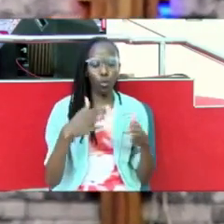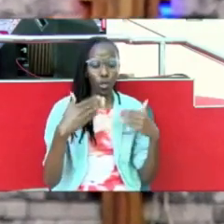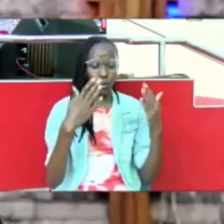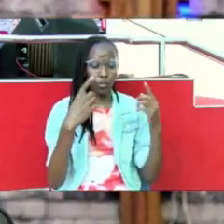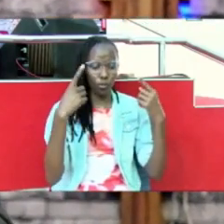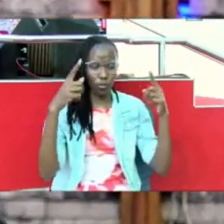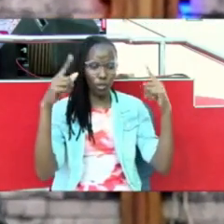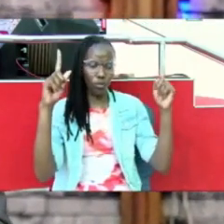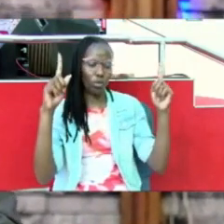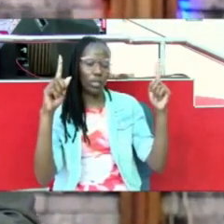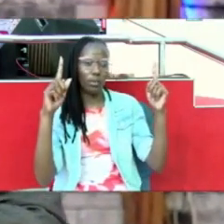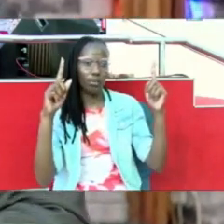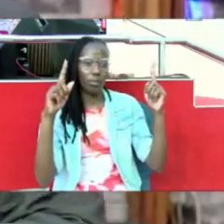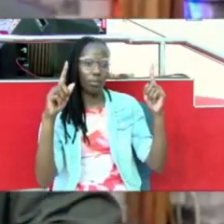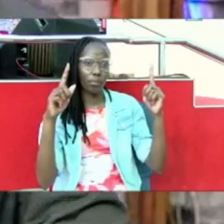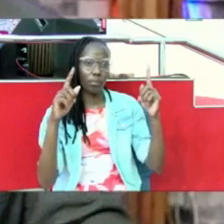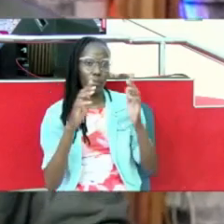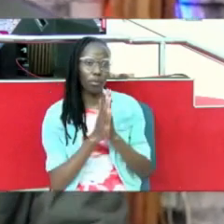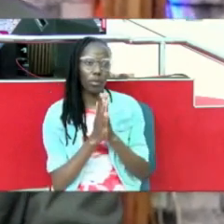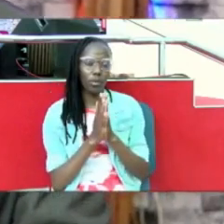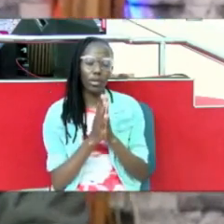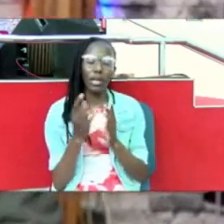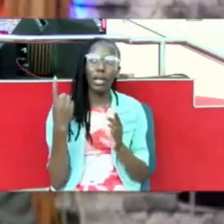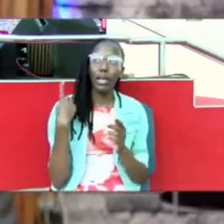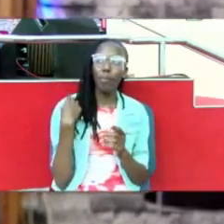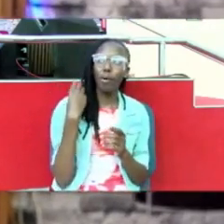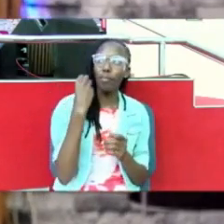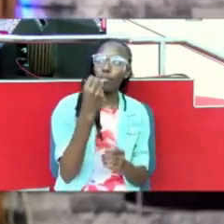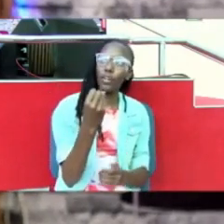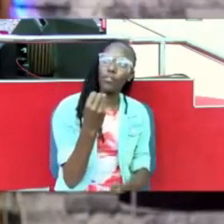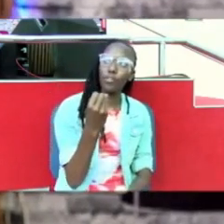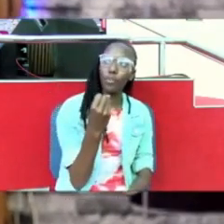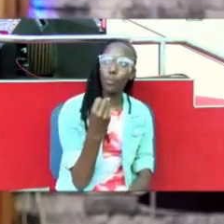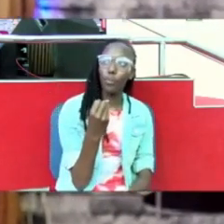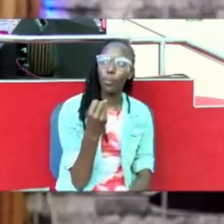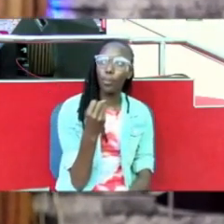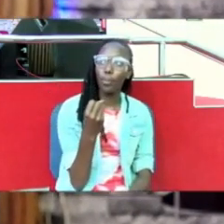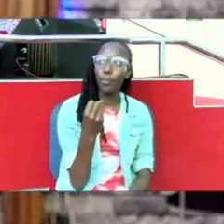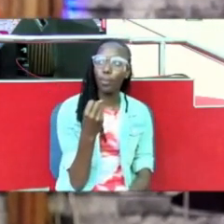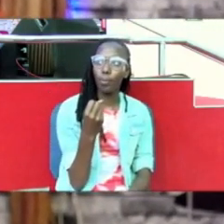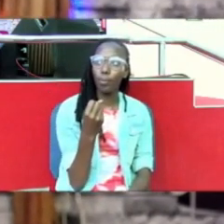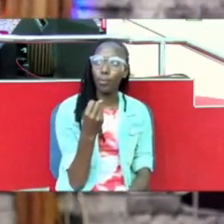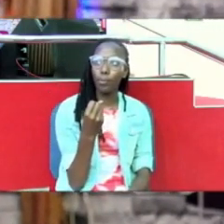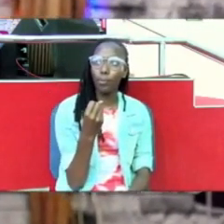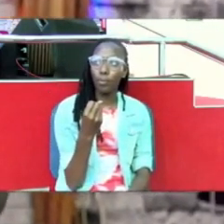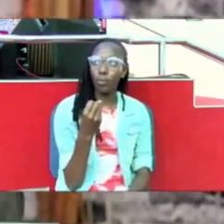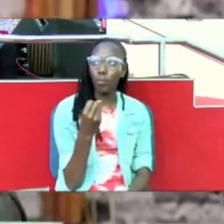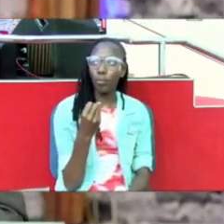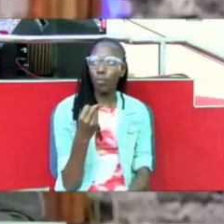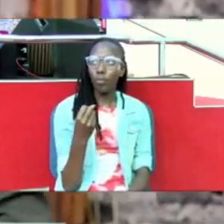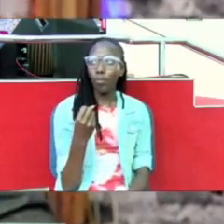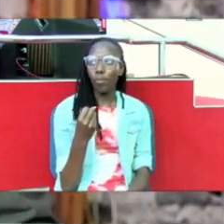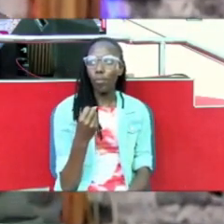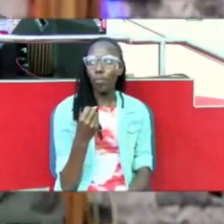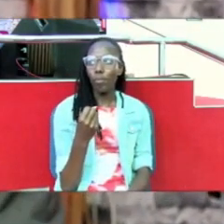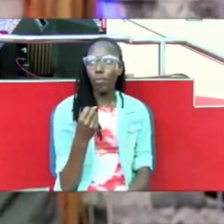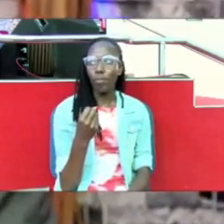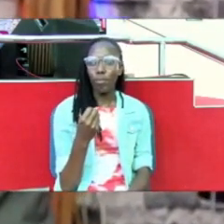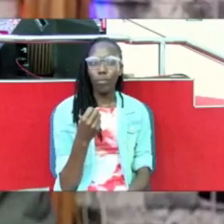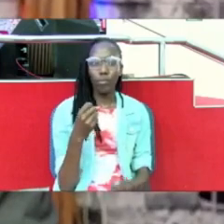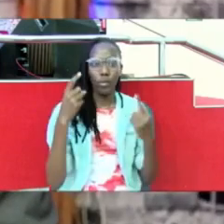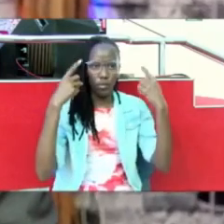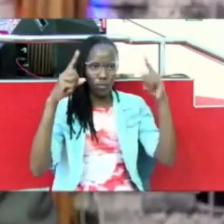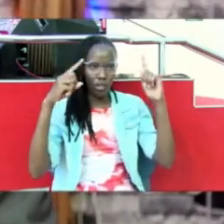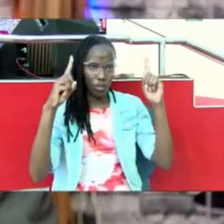anakupa ushindi. And the fifth lesson, which is the final one. Na somo la tano ambalo ndilo la kutamatisha. Victory